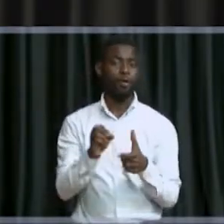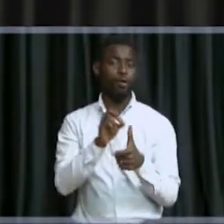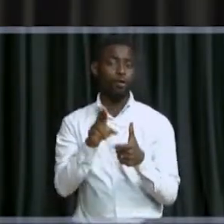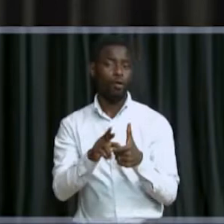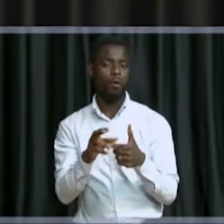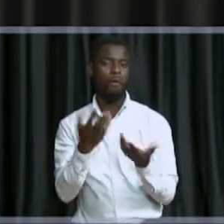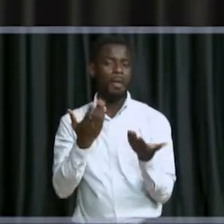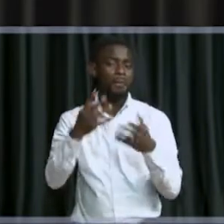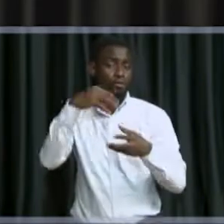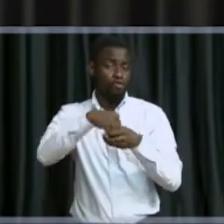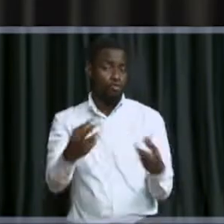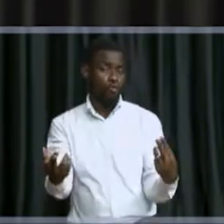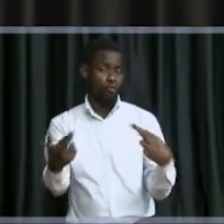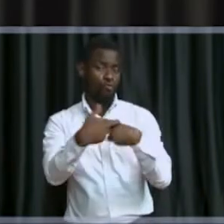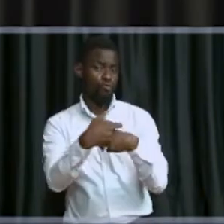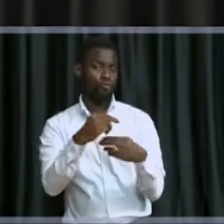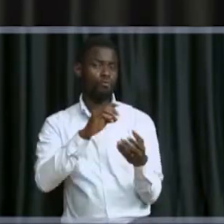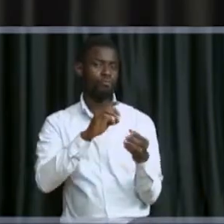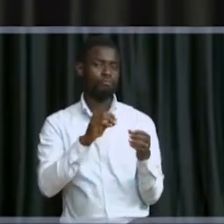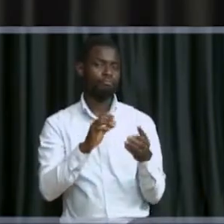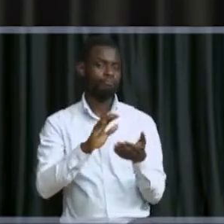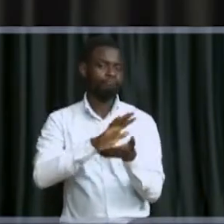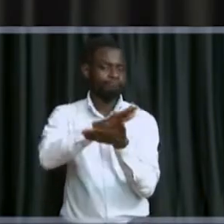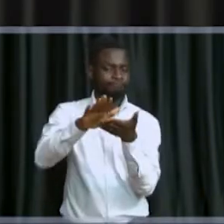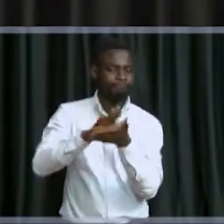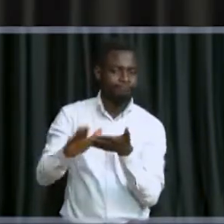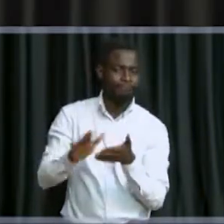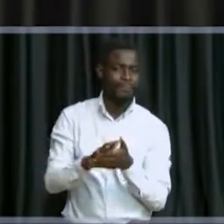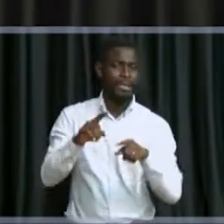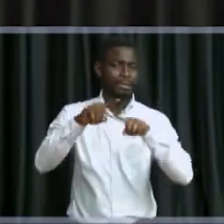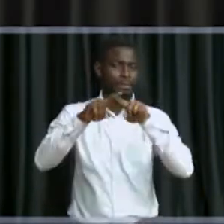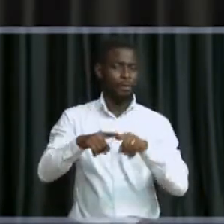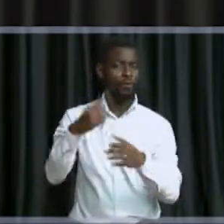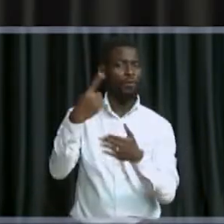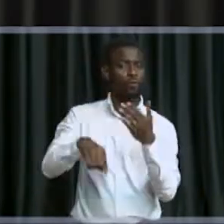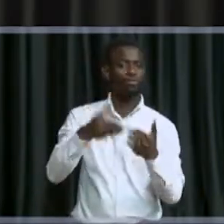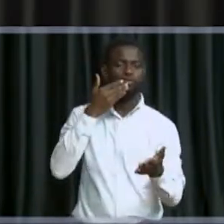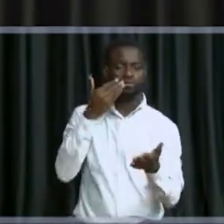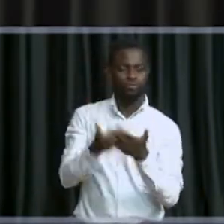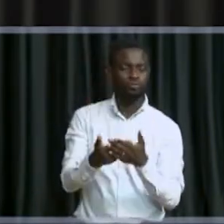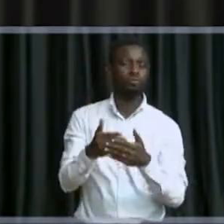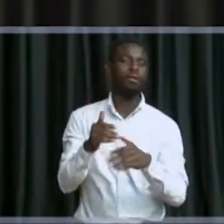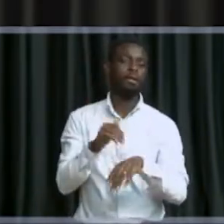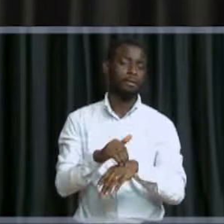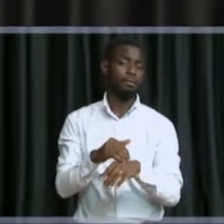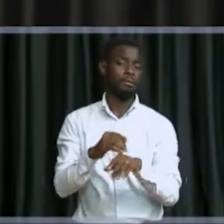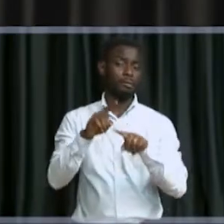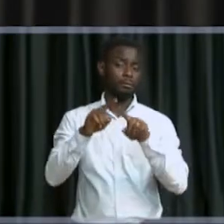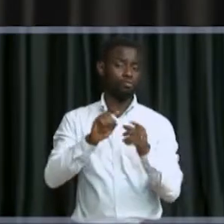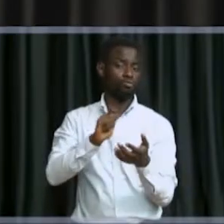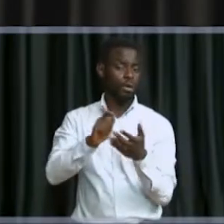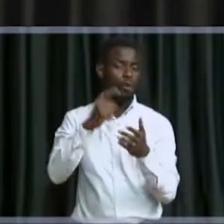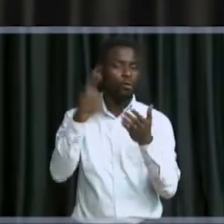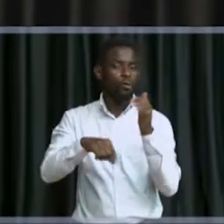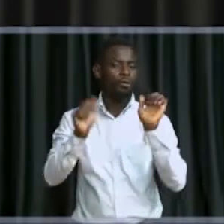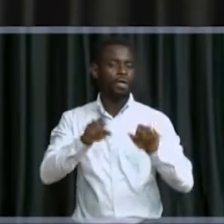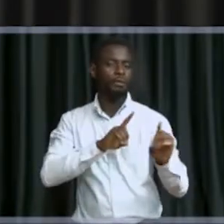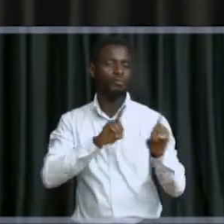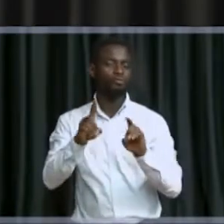decoration man ko fuo e inti ube he di u tumiye paaso na wadi achro di ube tumindu wadumachedia nu aye